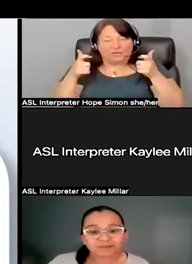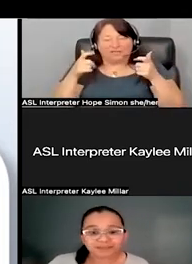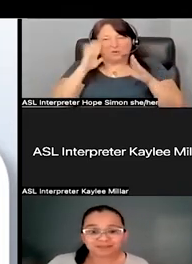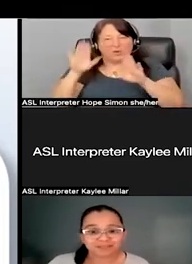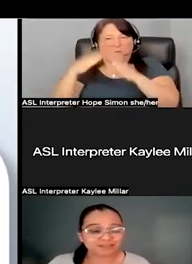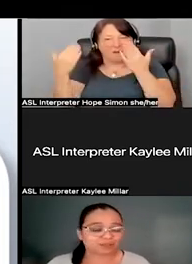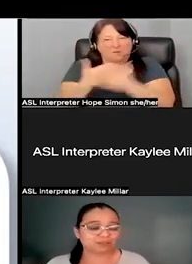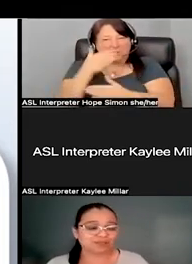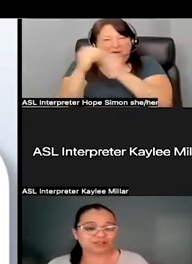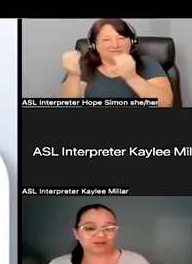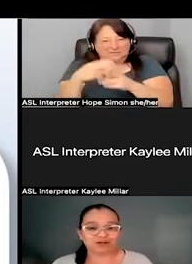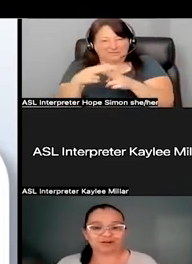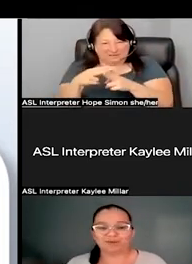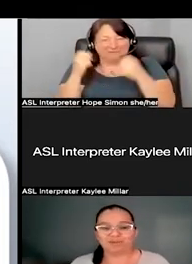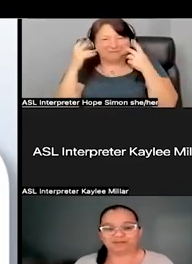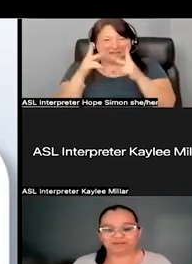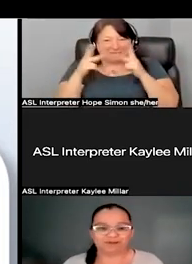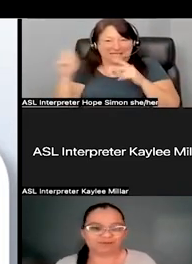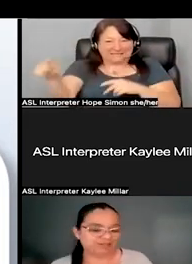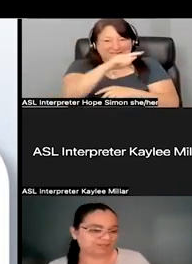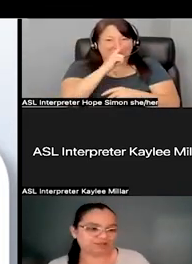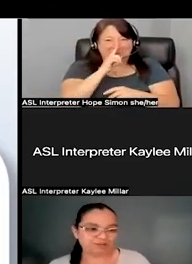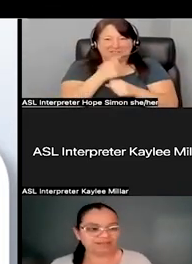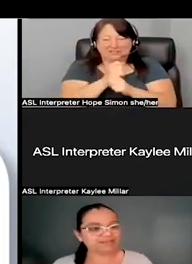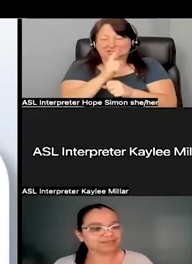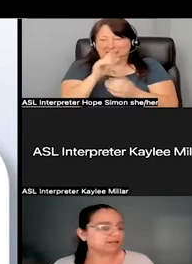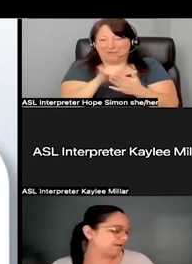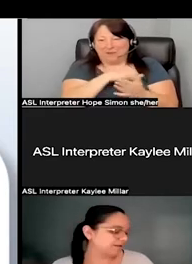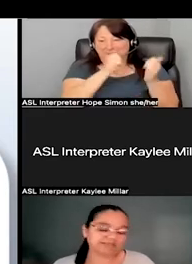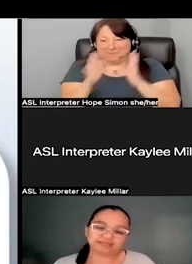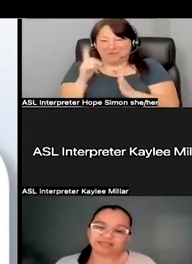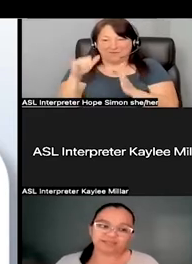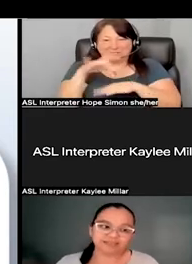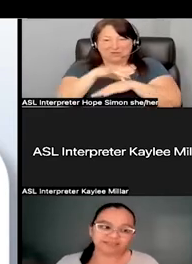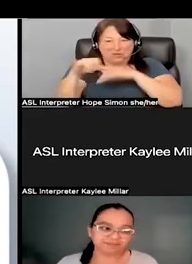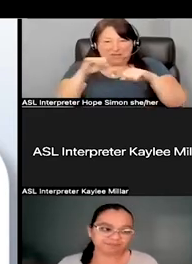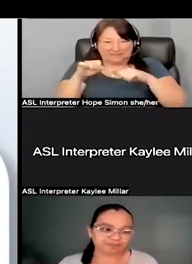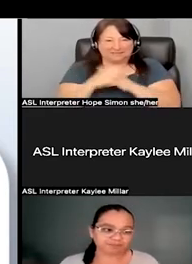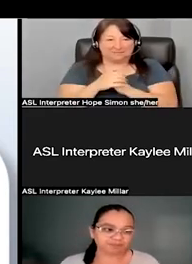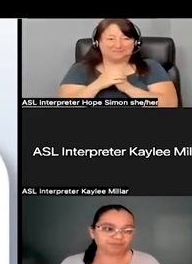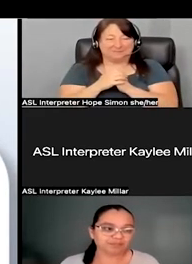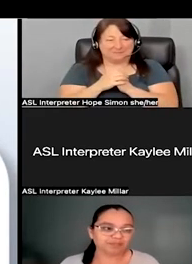lot of facilities to make sure are prepared for these earthquakes. Next slide, please.